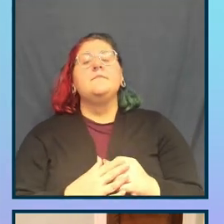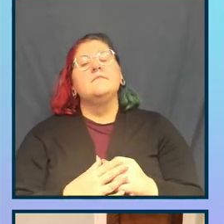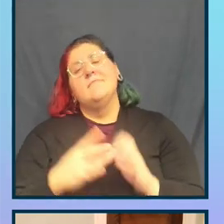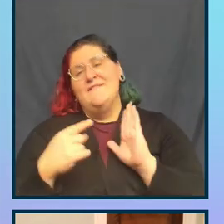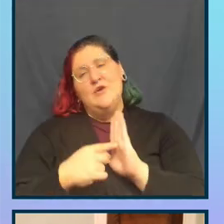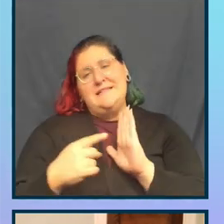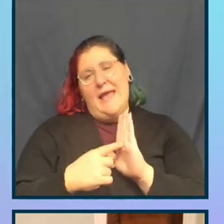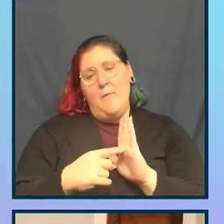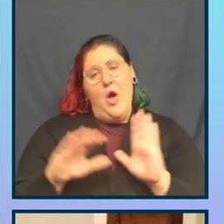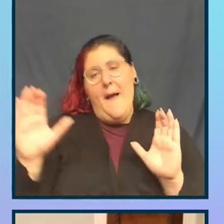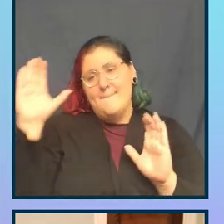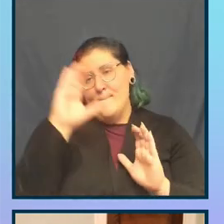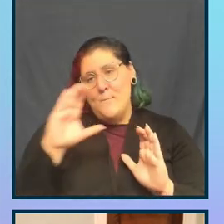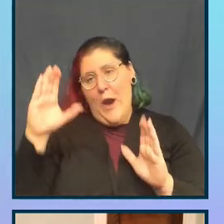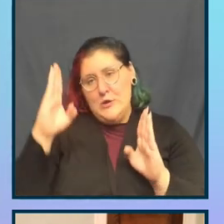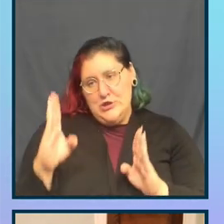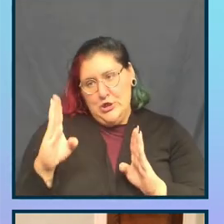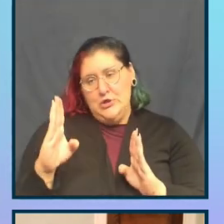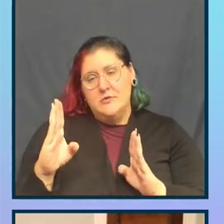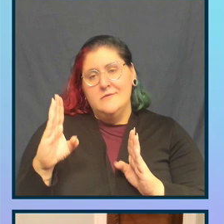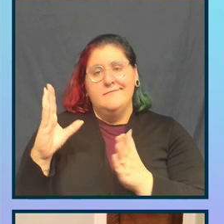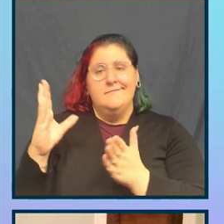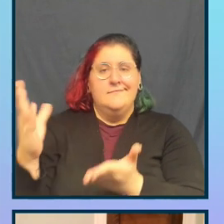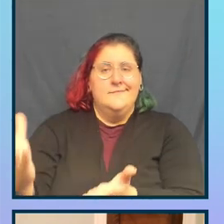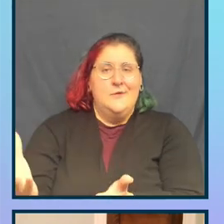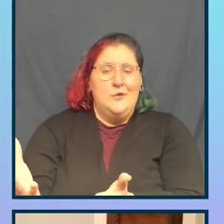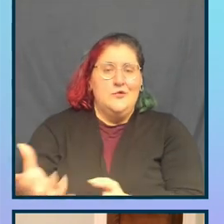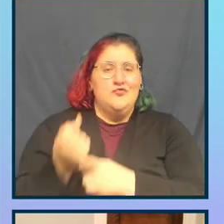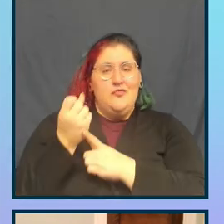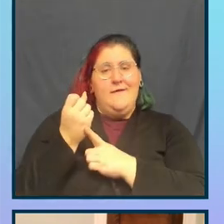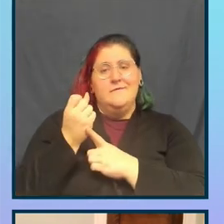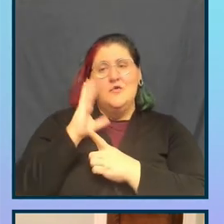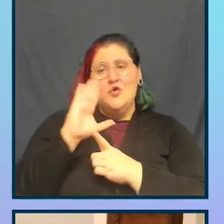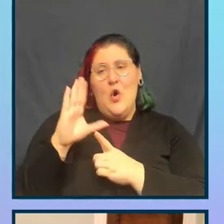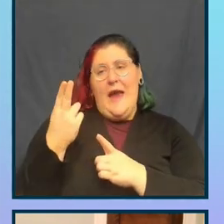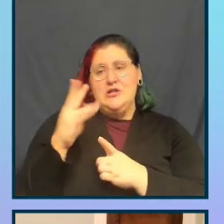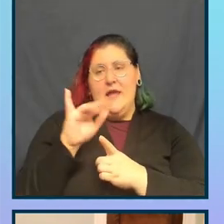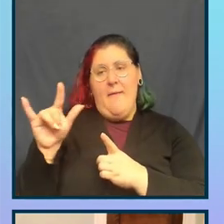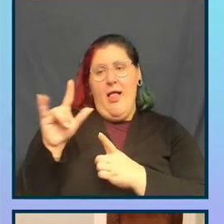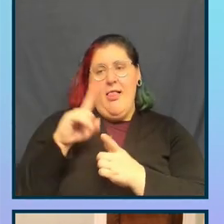your HTML and display it inside of the web browser.